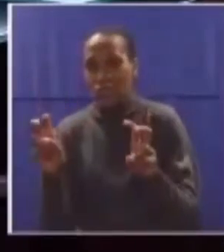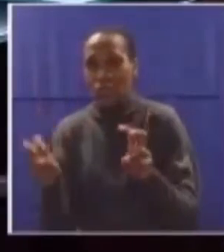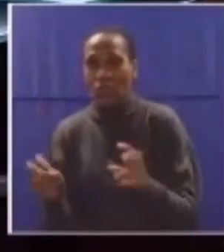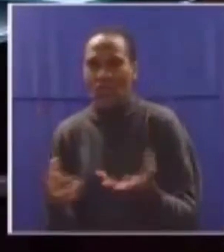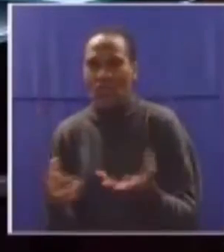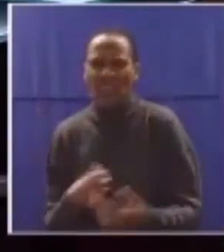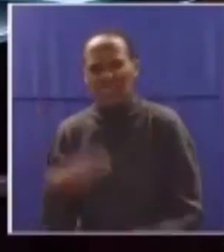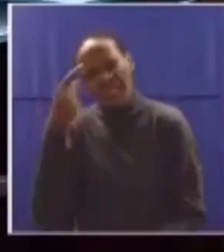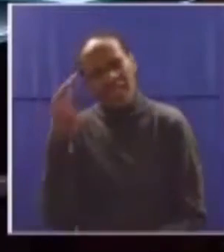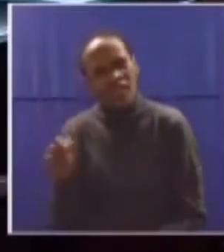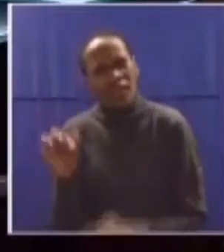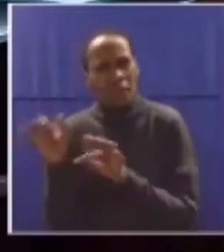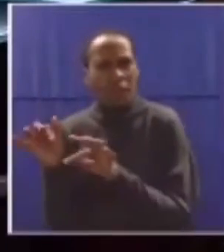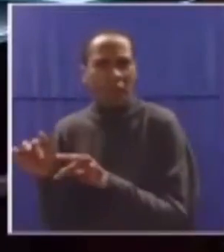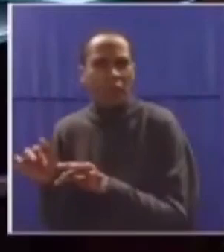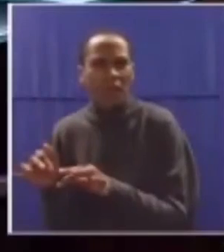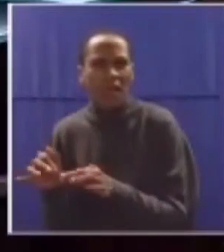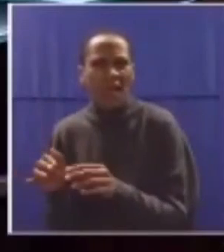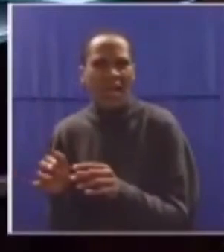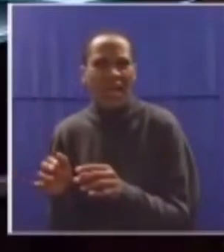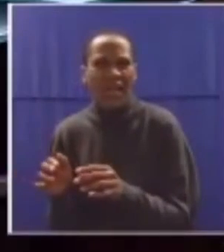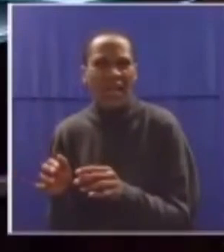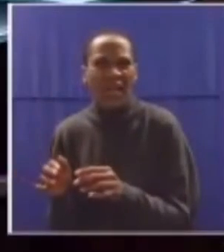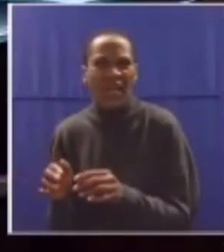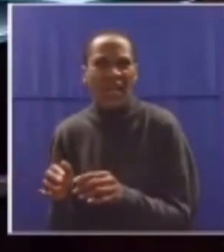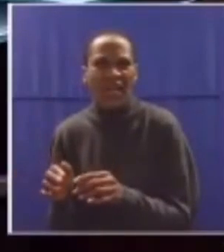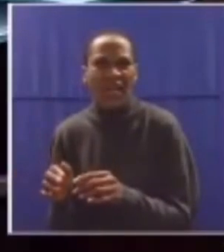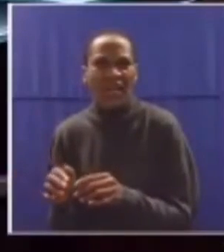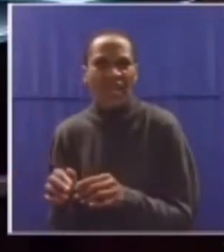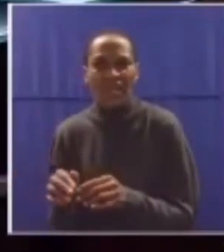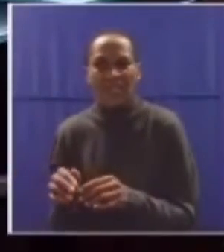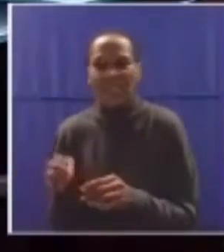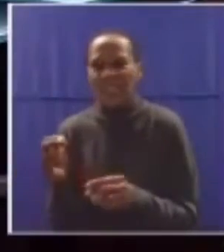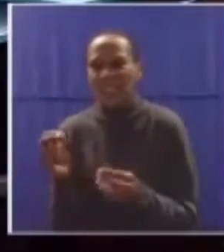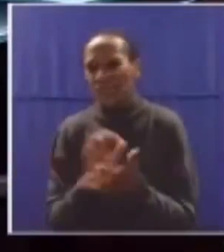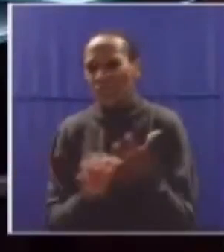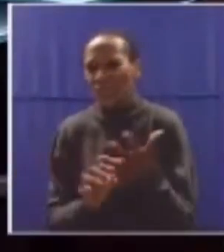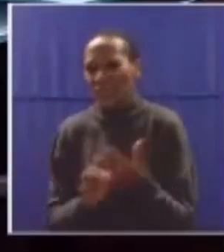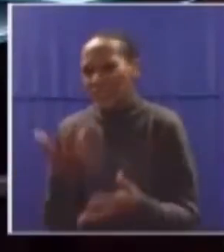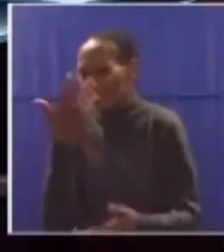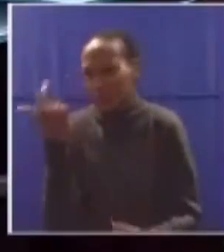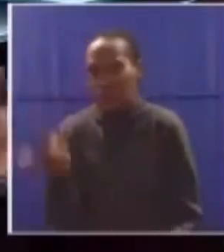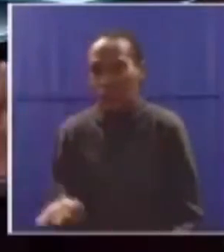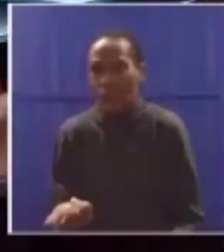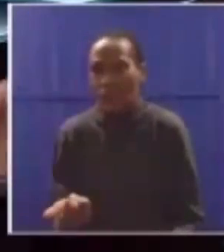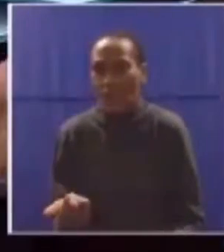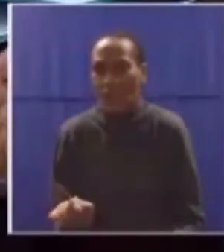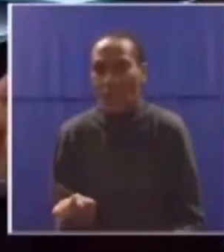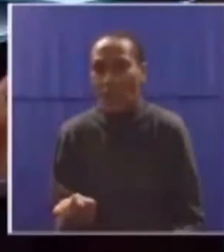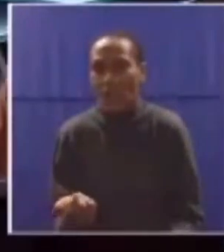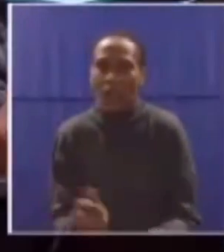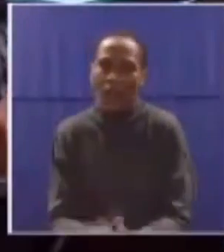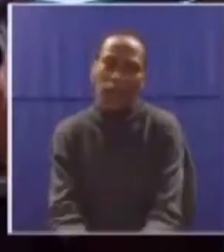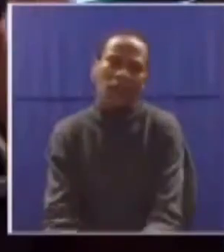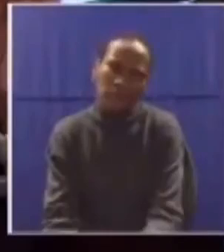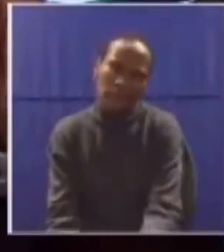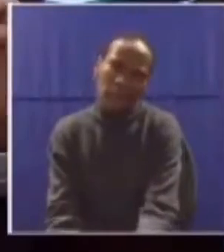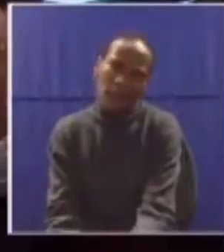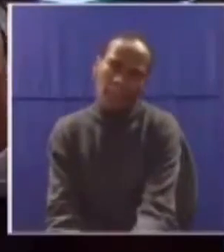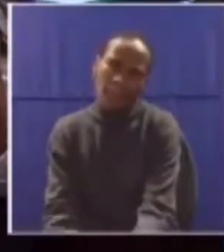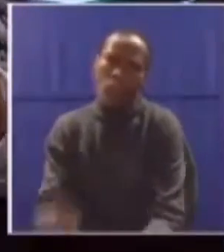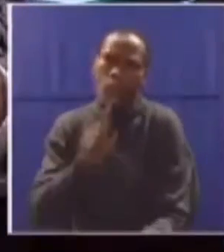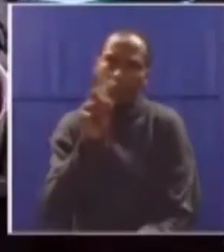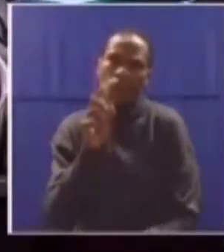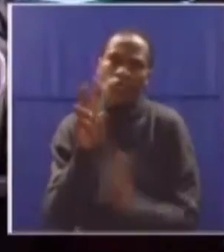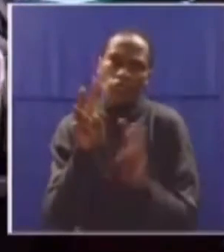people are running around even talking things that are not there. I don't want to remember Imran because I'm going to run out of time. The